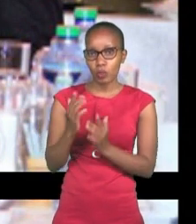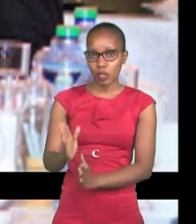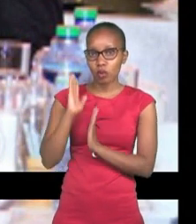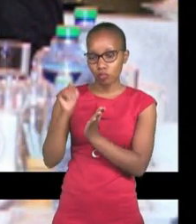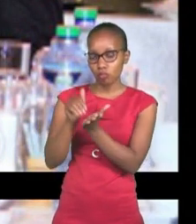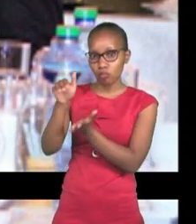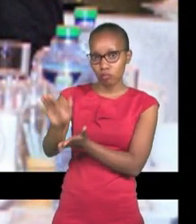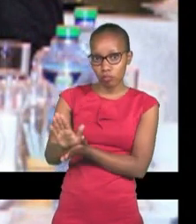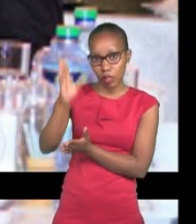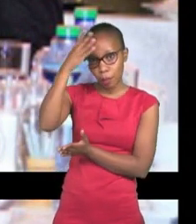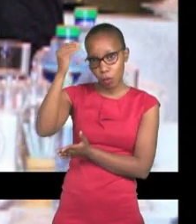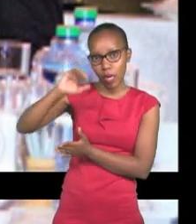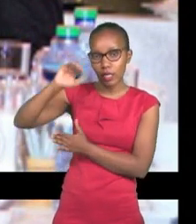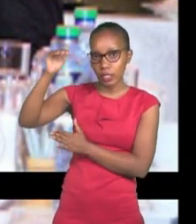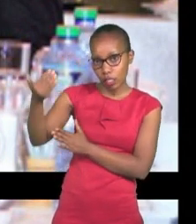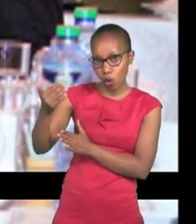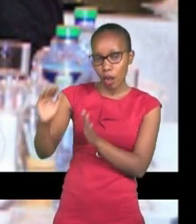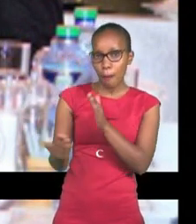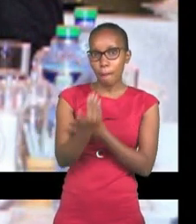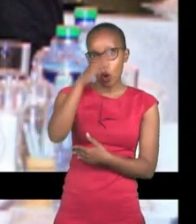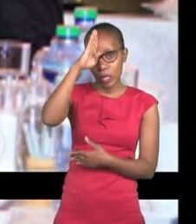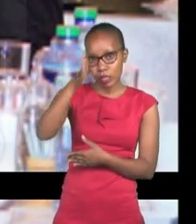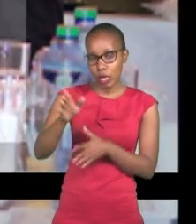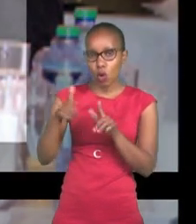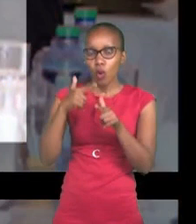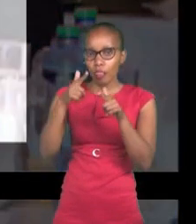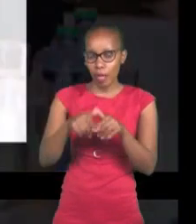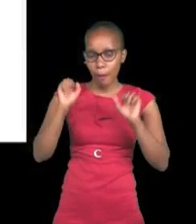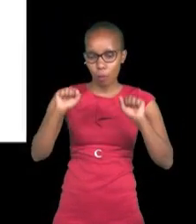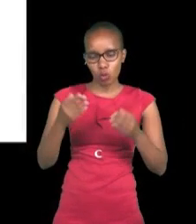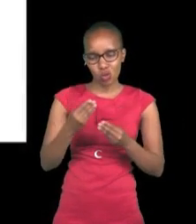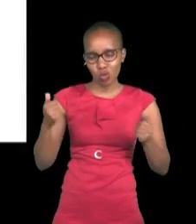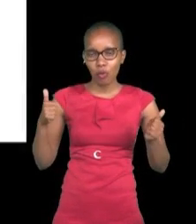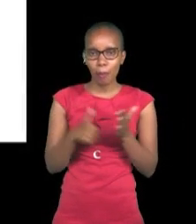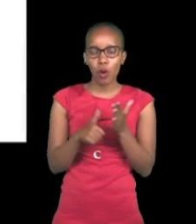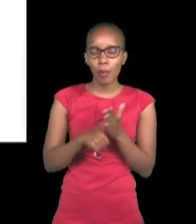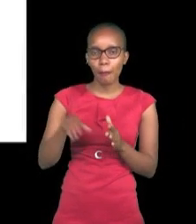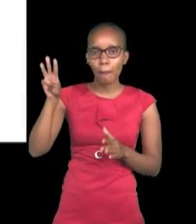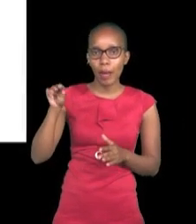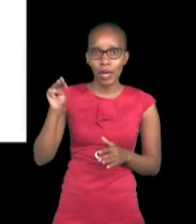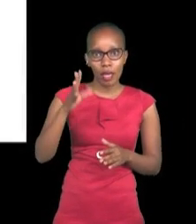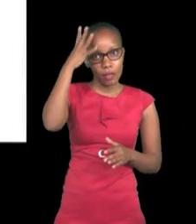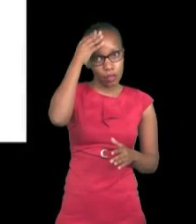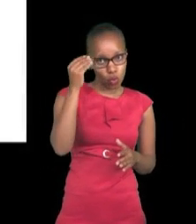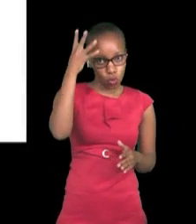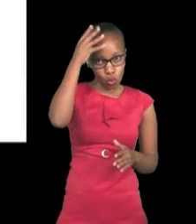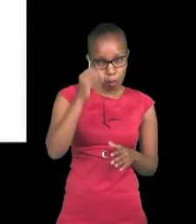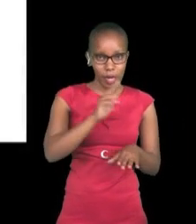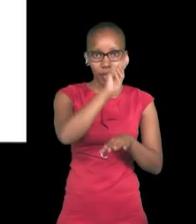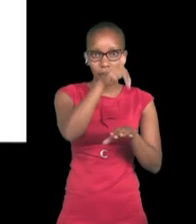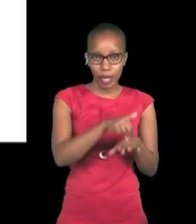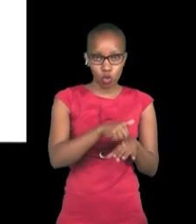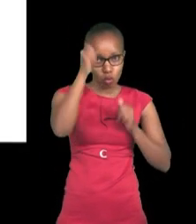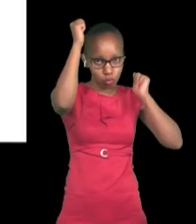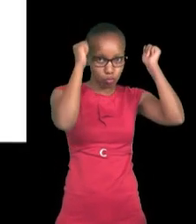Mogadishu on Sunday morning as a delegation meant to iron out the recent row in Mandera, which saw Somali National Army troops battle